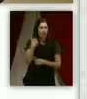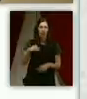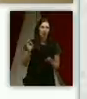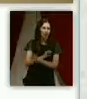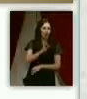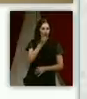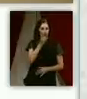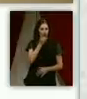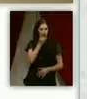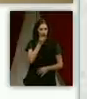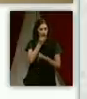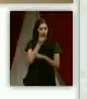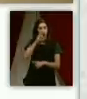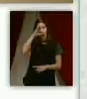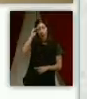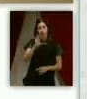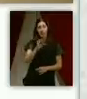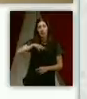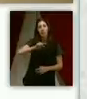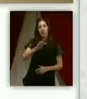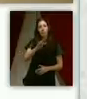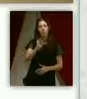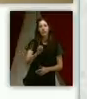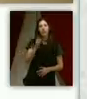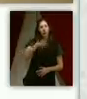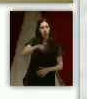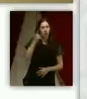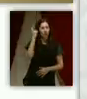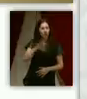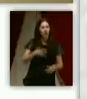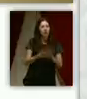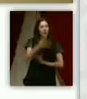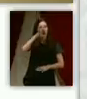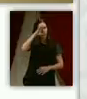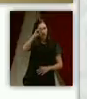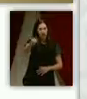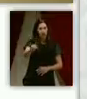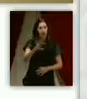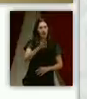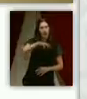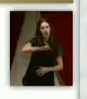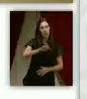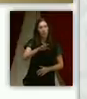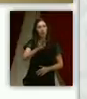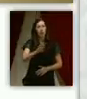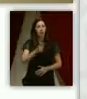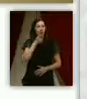it a smartphone, that is so wrong. Smart, in English, as you all know,